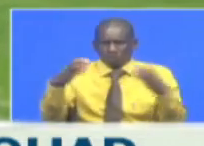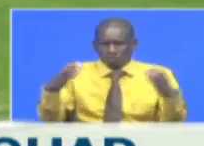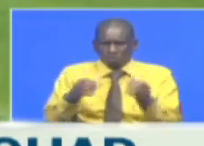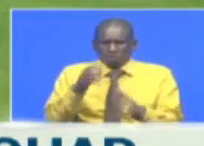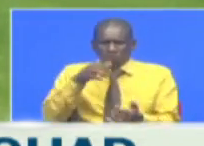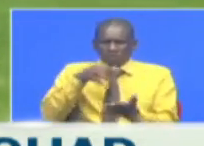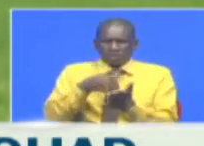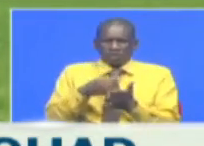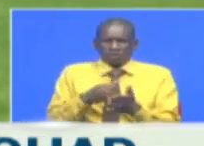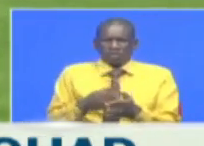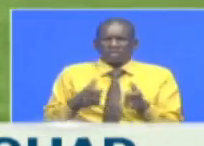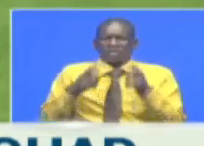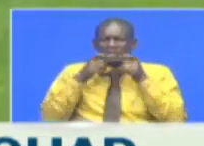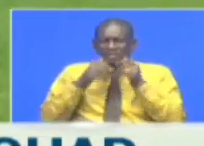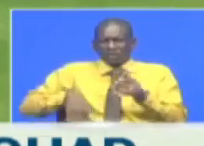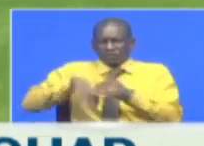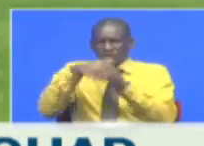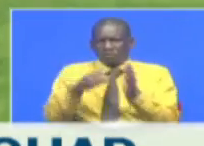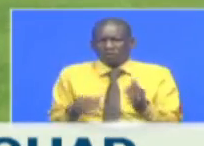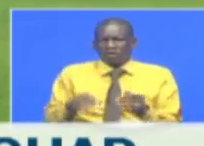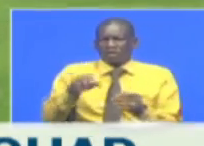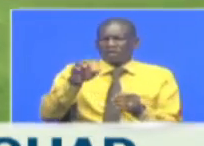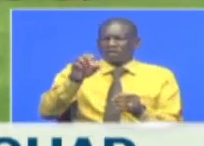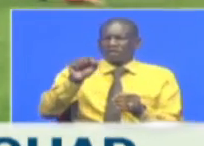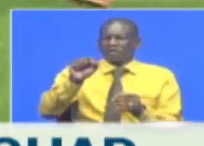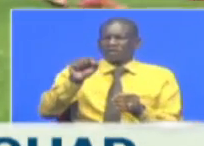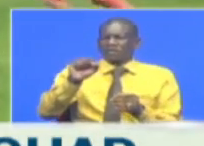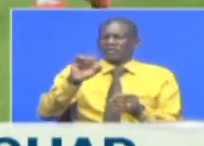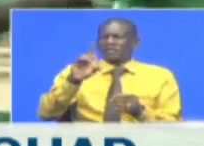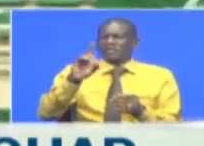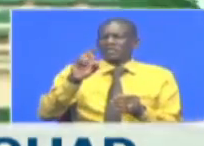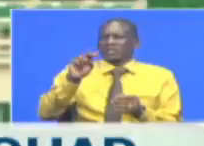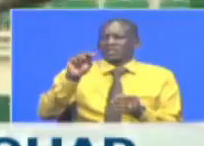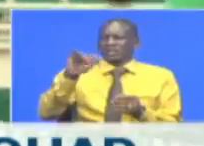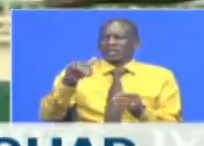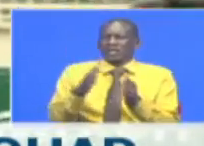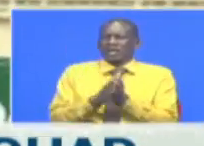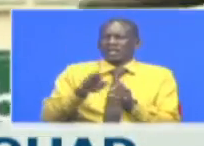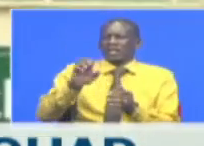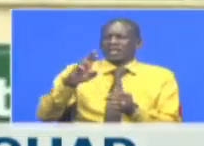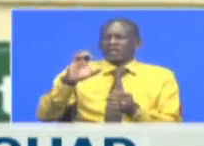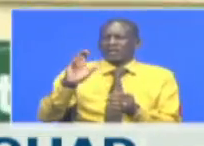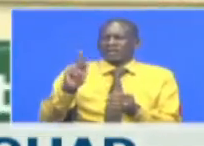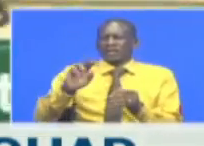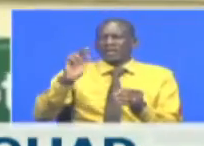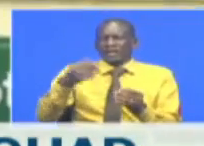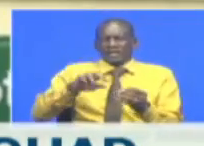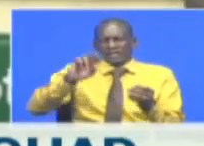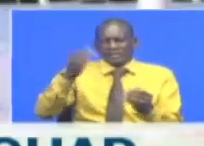Tusker, Kariobangi Sharks duo of Sydney Lokale and Eric Kapaito. Kenya is currently second on the